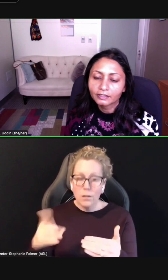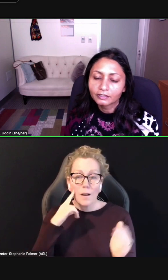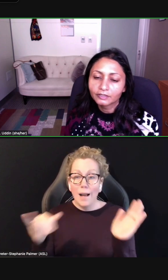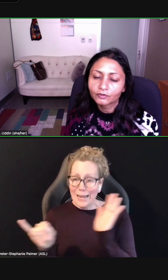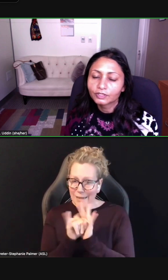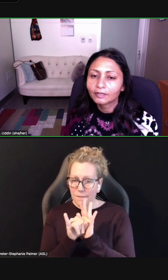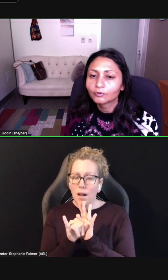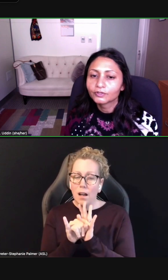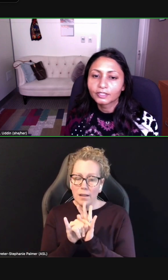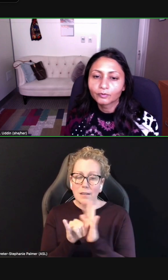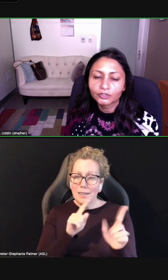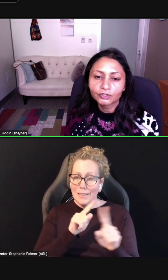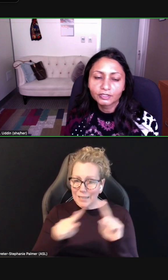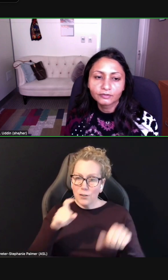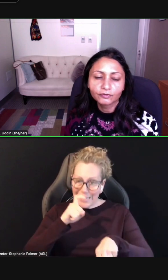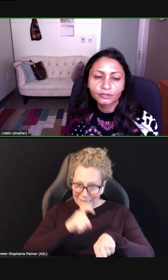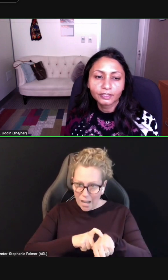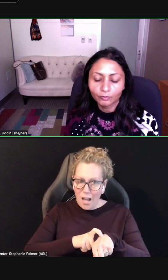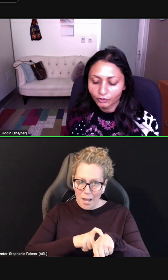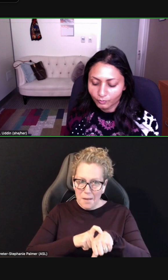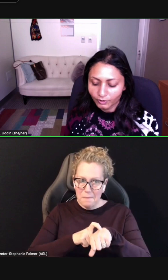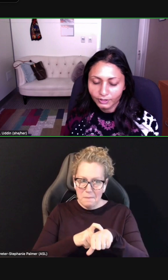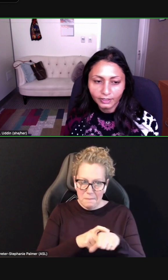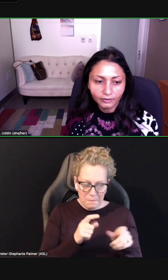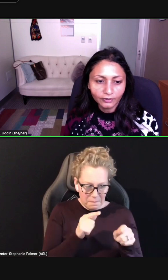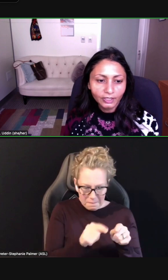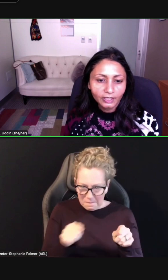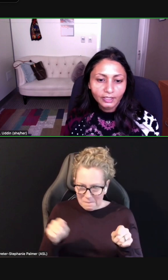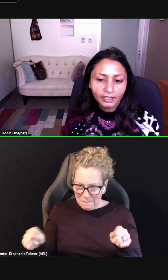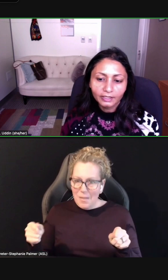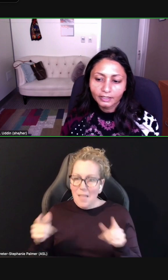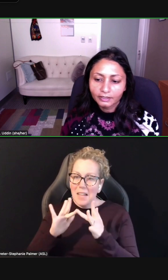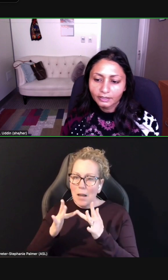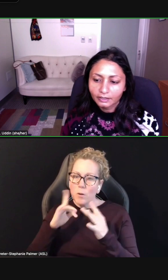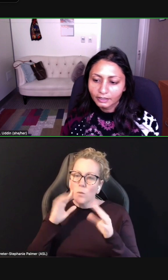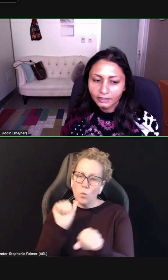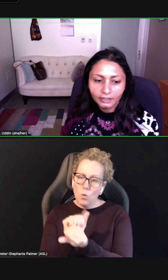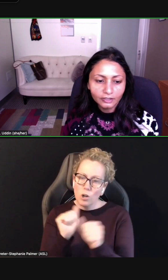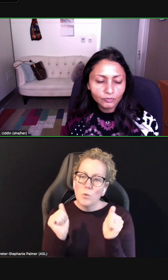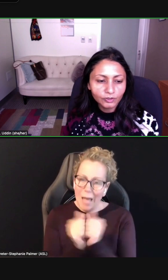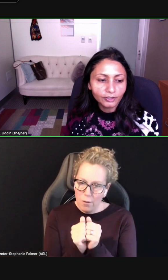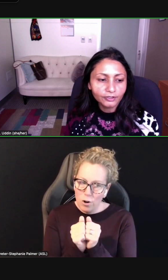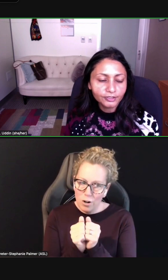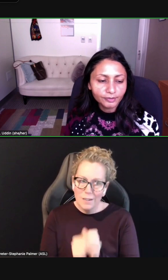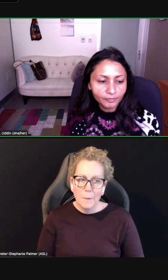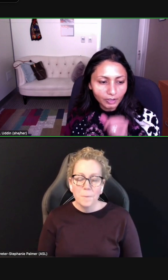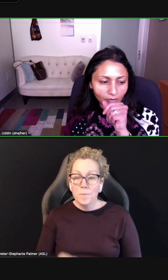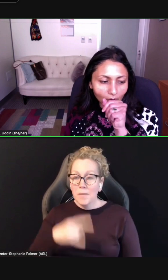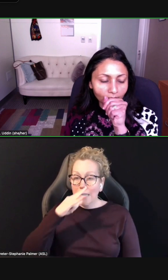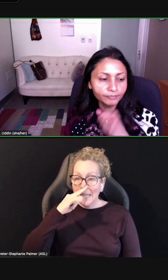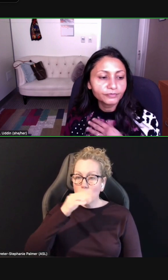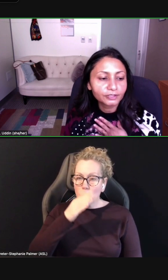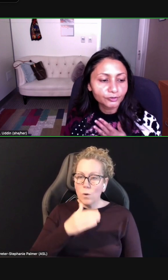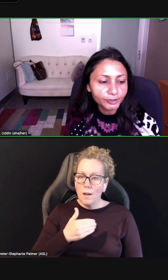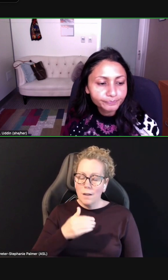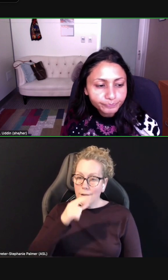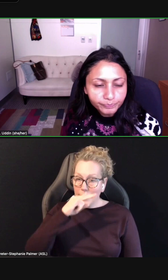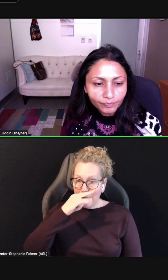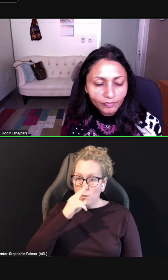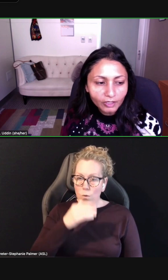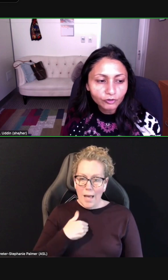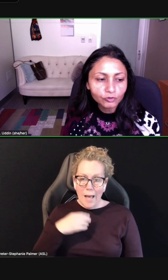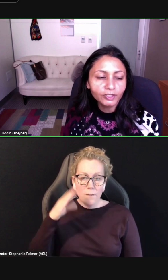identify different time points at which these different networks work together. And in the kids with autism, excuse